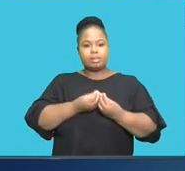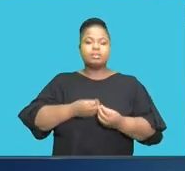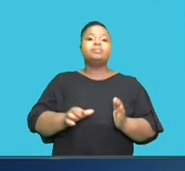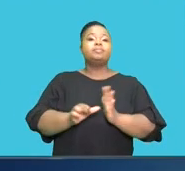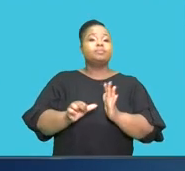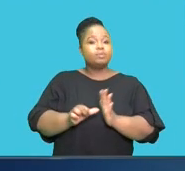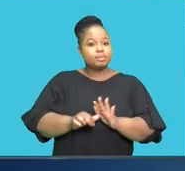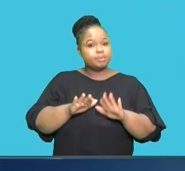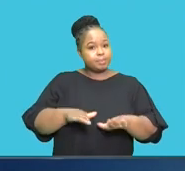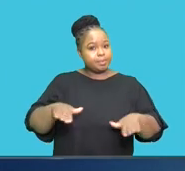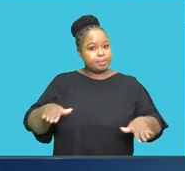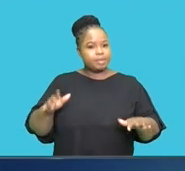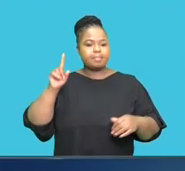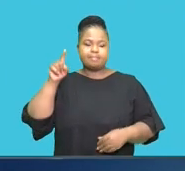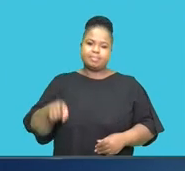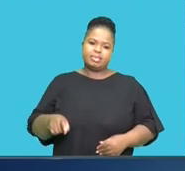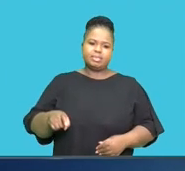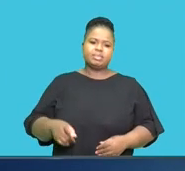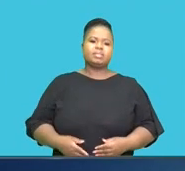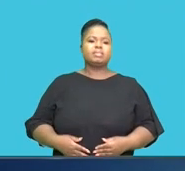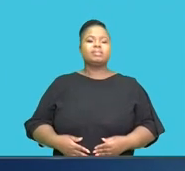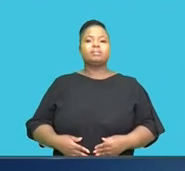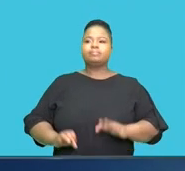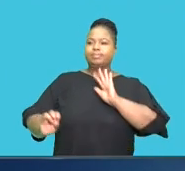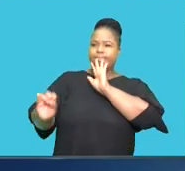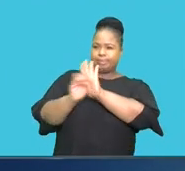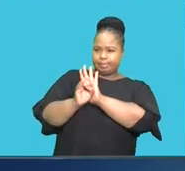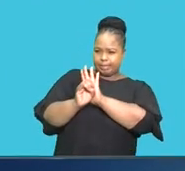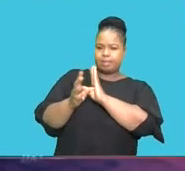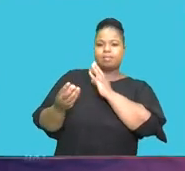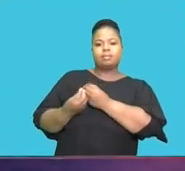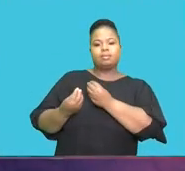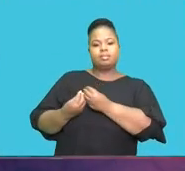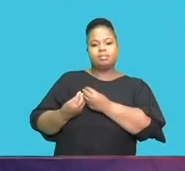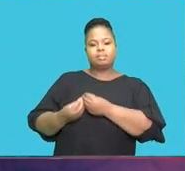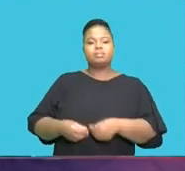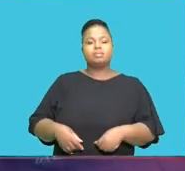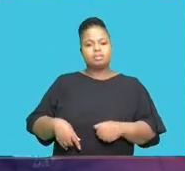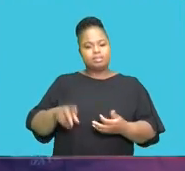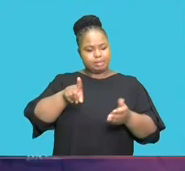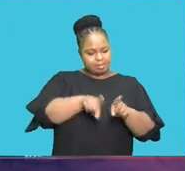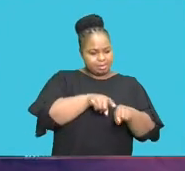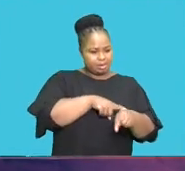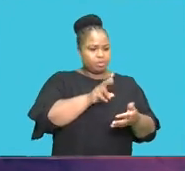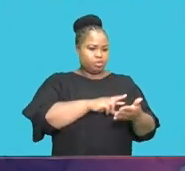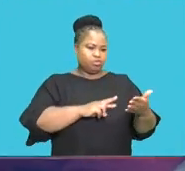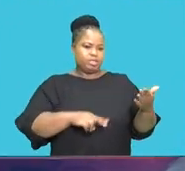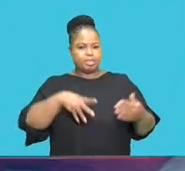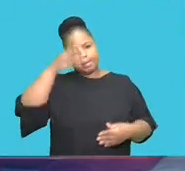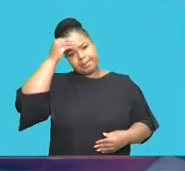is kids to mention or to identify things as much as they read and they